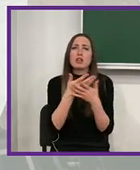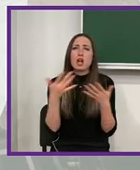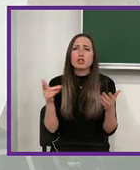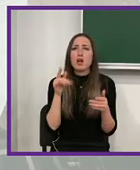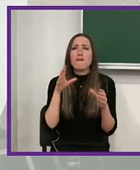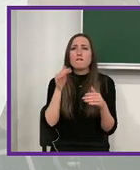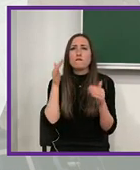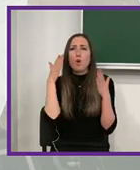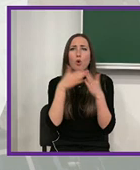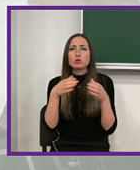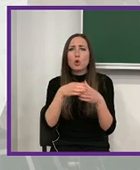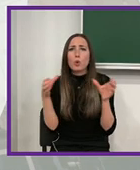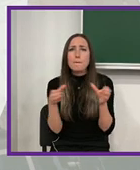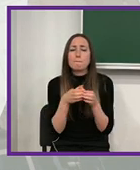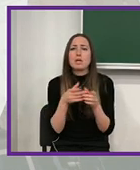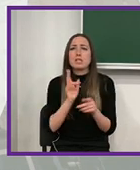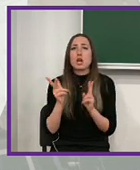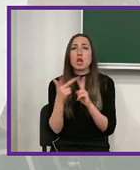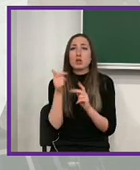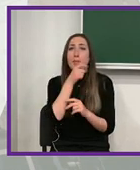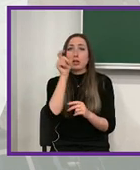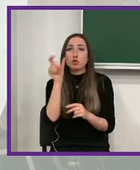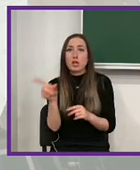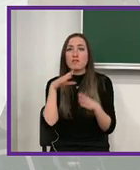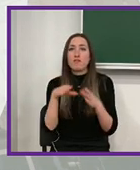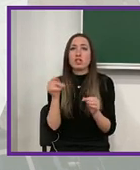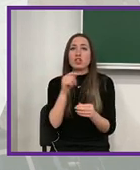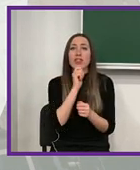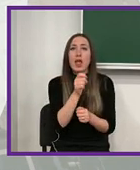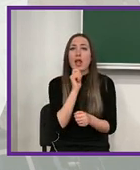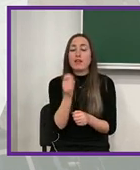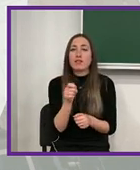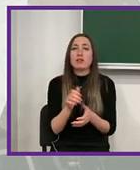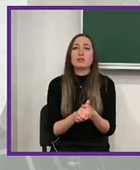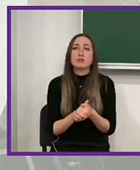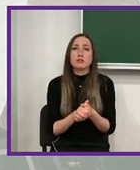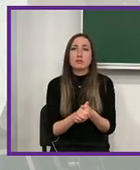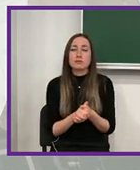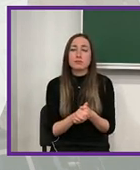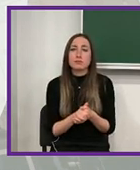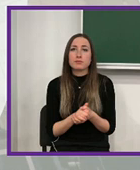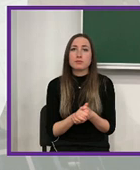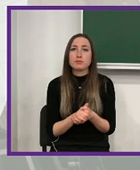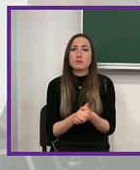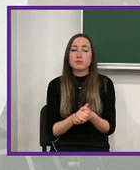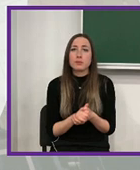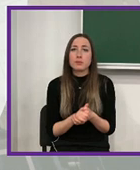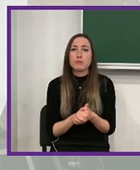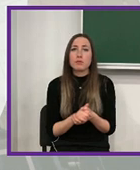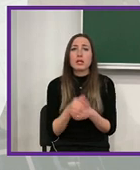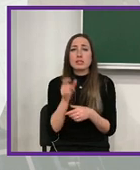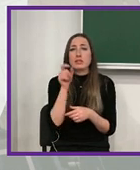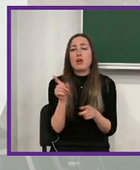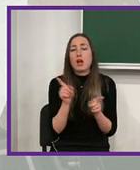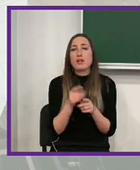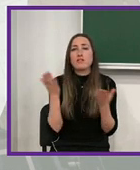if it's a third party who is doing interviews, it's kind of easier because people just know, okay, this will be anonymized and the company